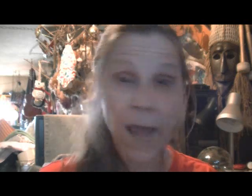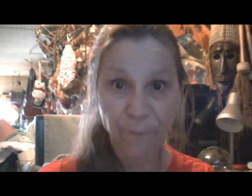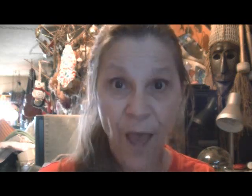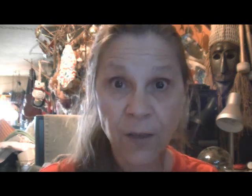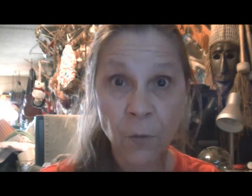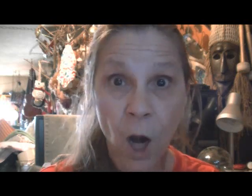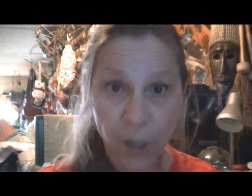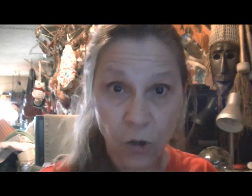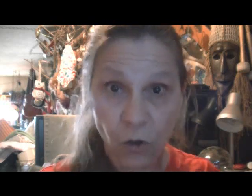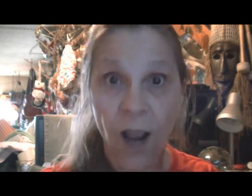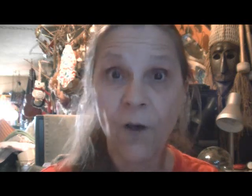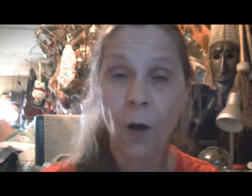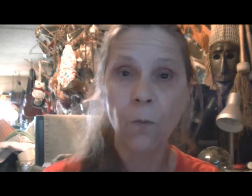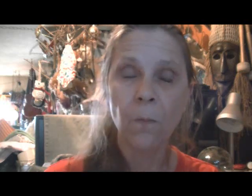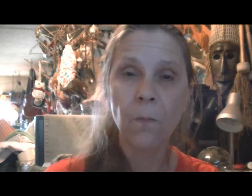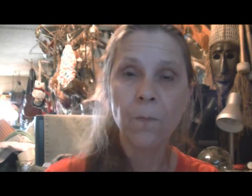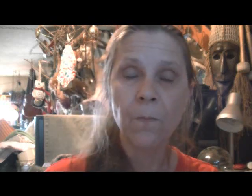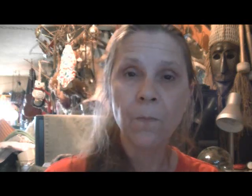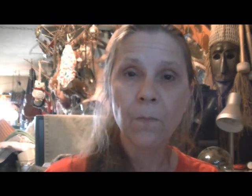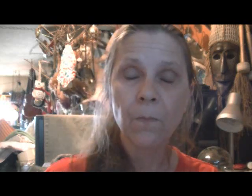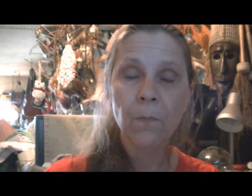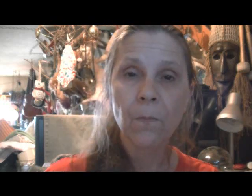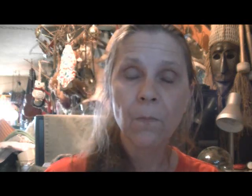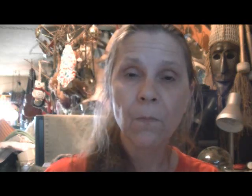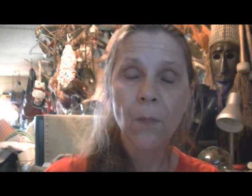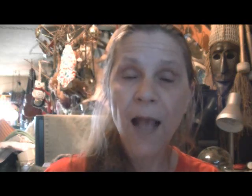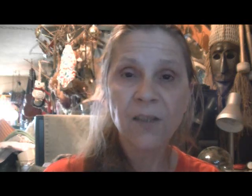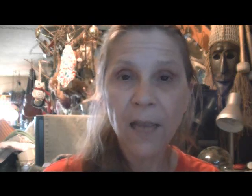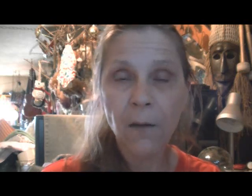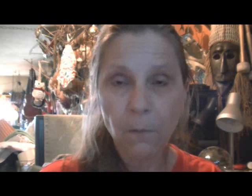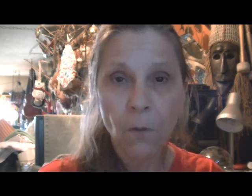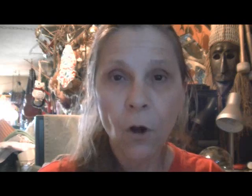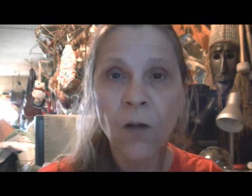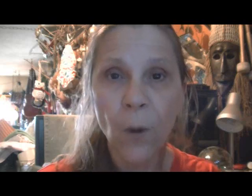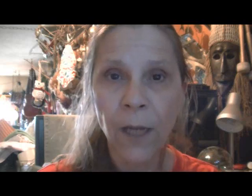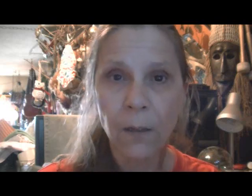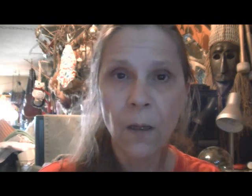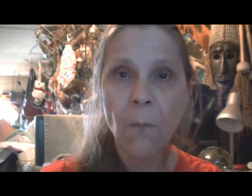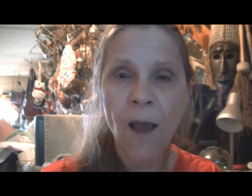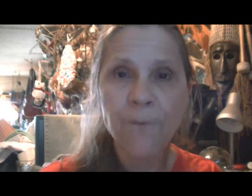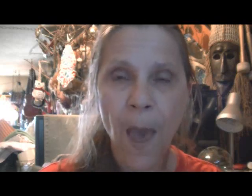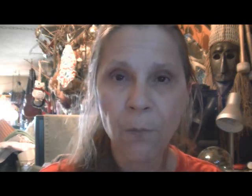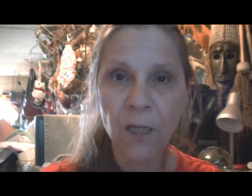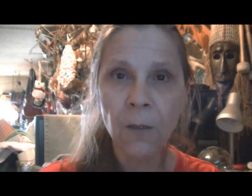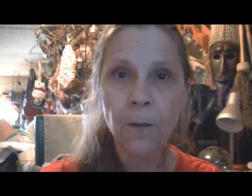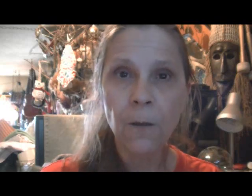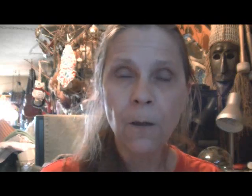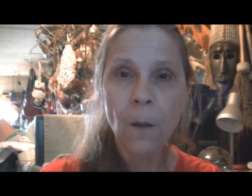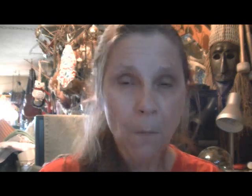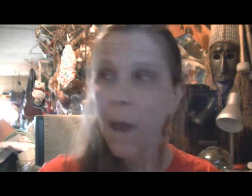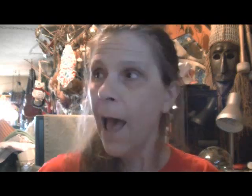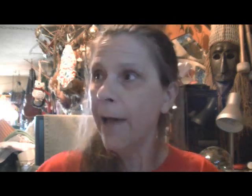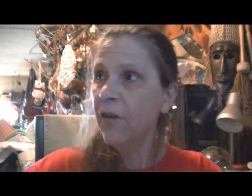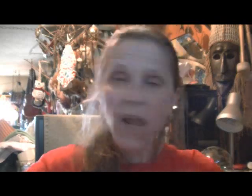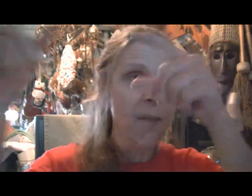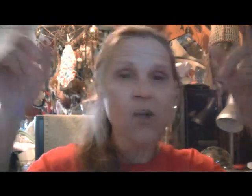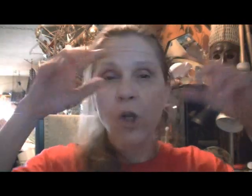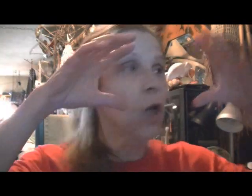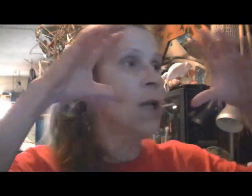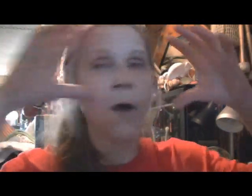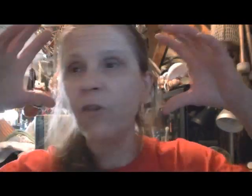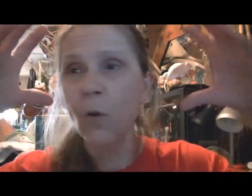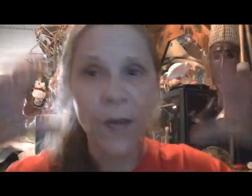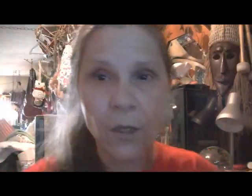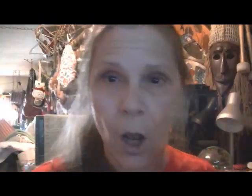so that that phantom car could drive out. As they hoodwinked my family, had the